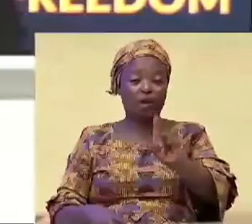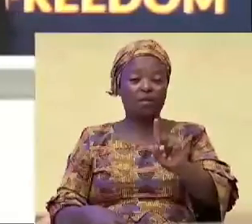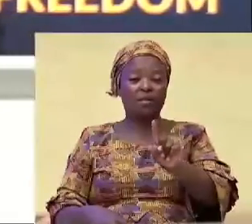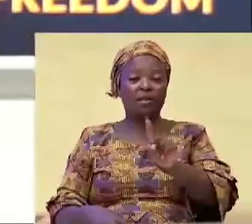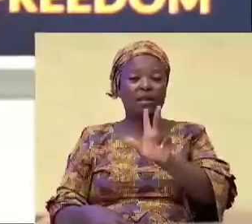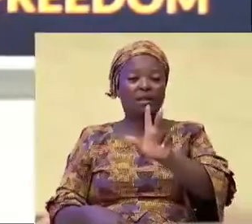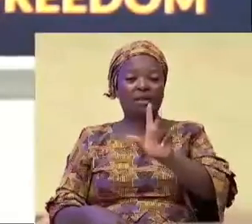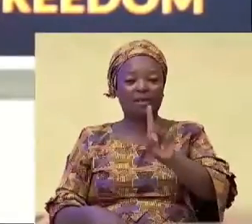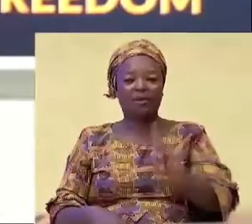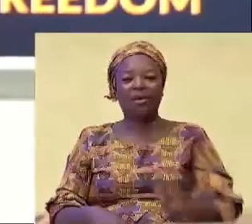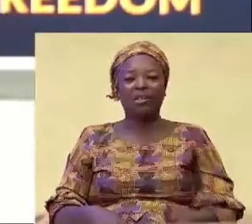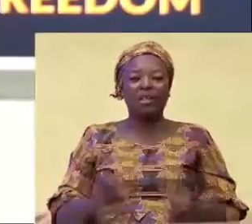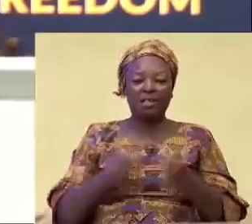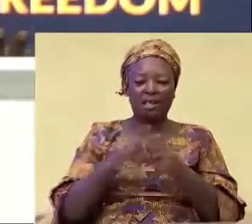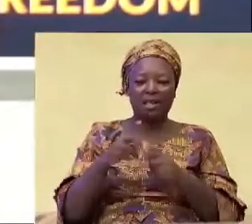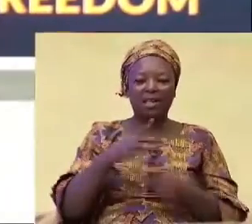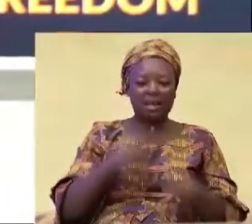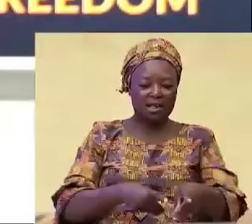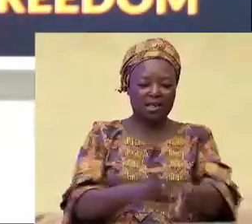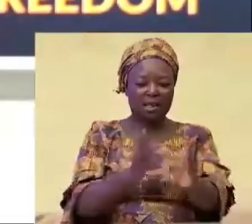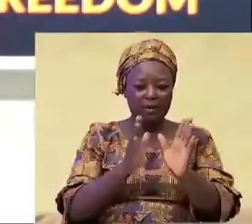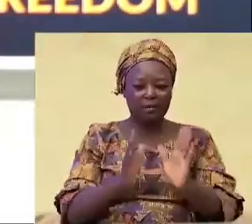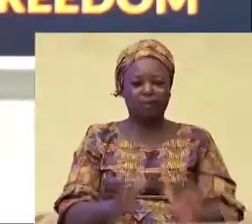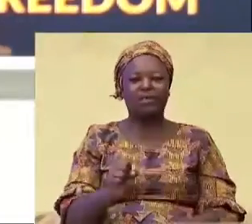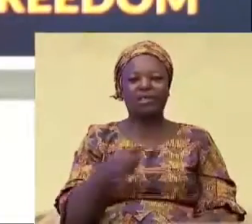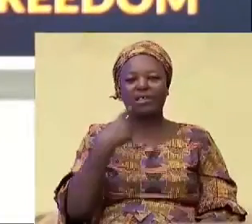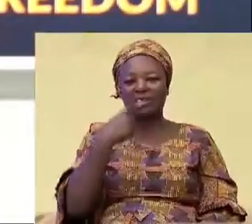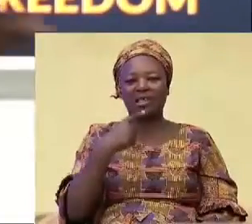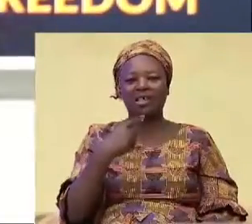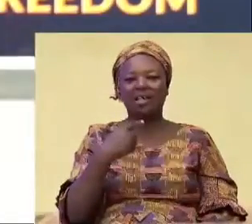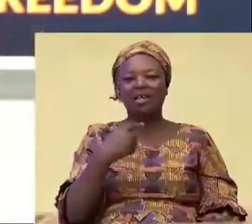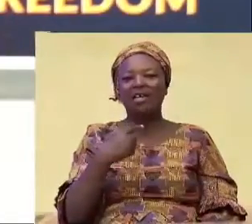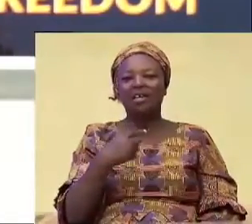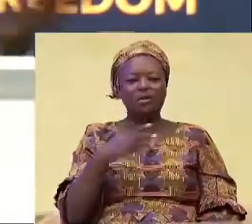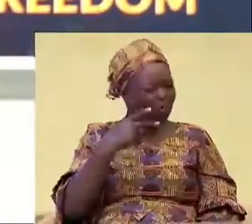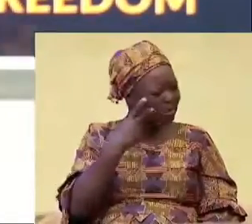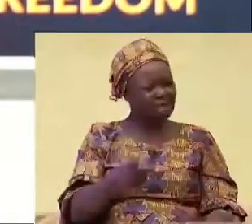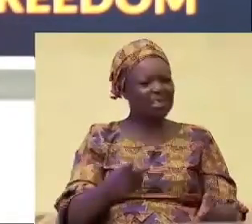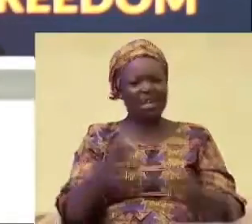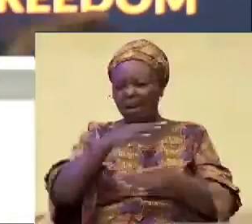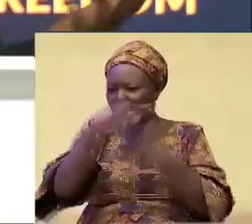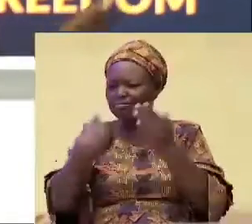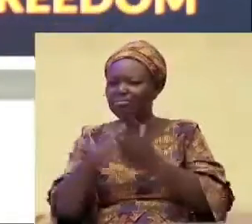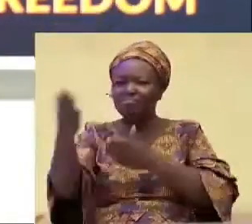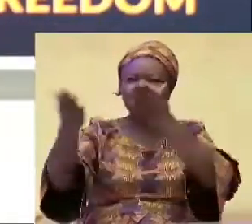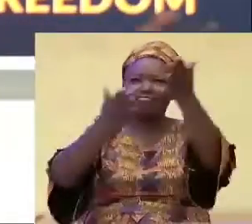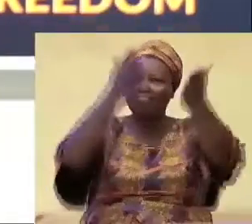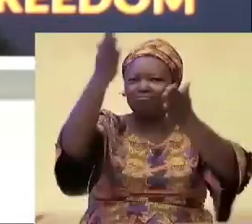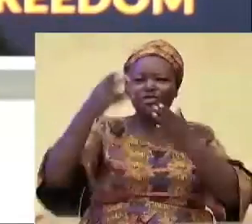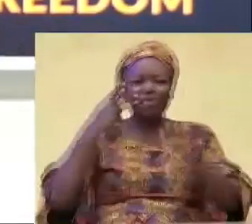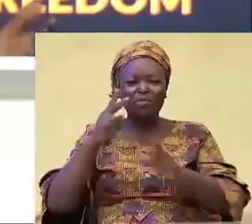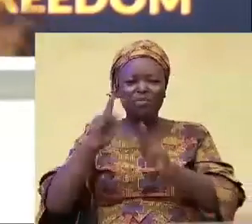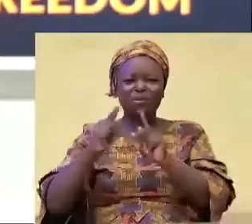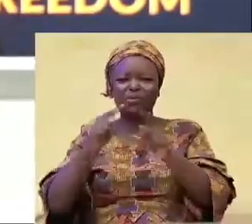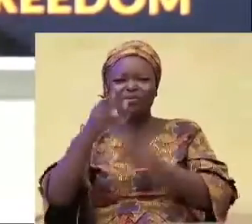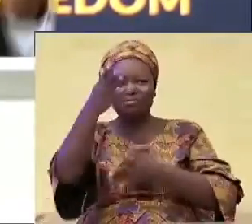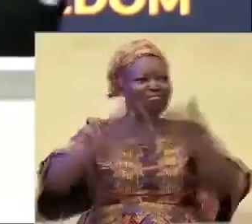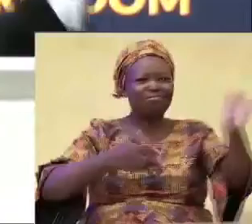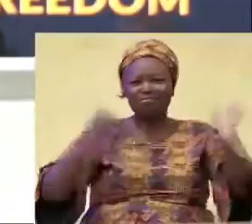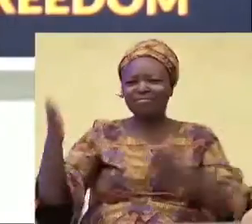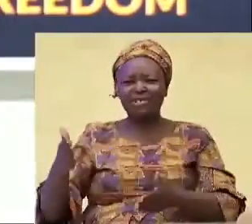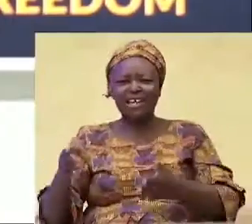And then it says in verse 31, and his disciples said unto him, thou seest the multitude thronging